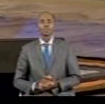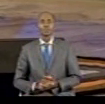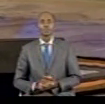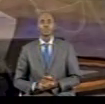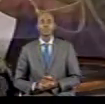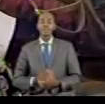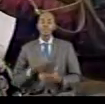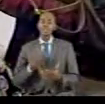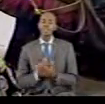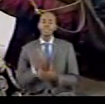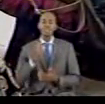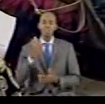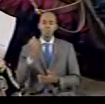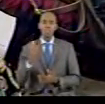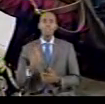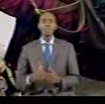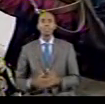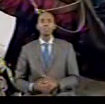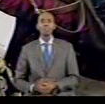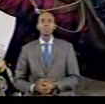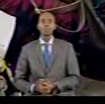said amen.